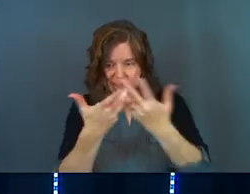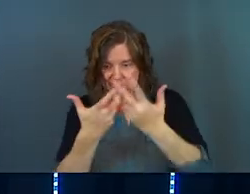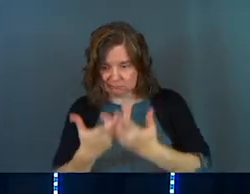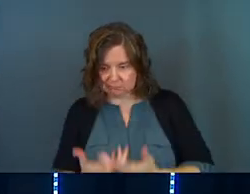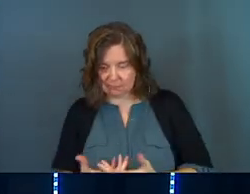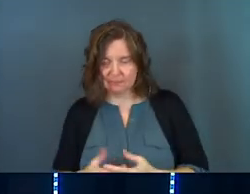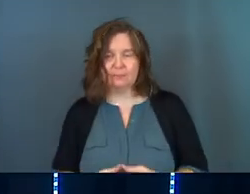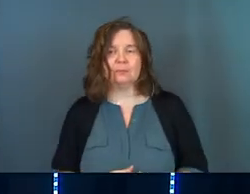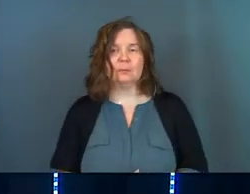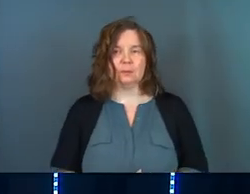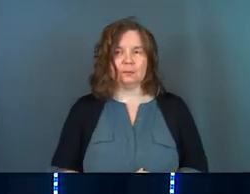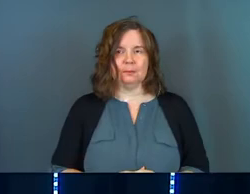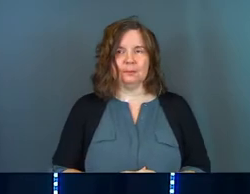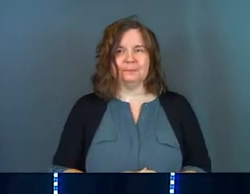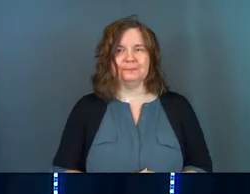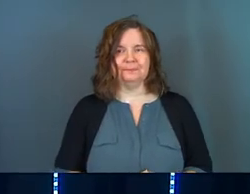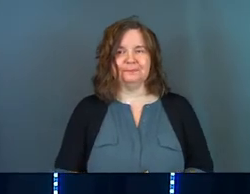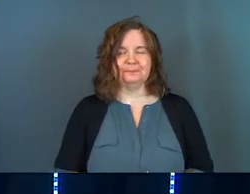up?